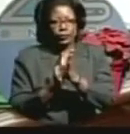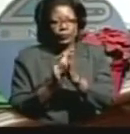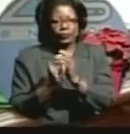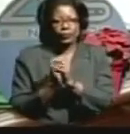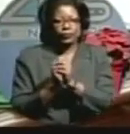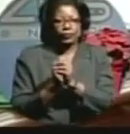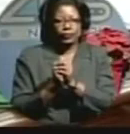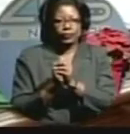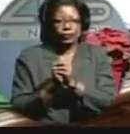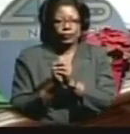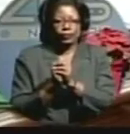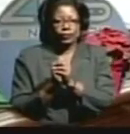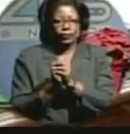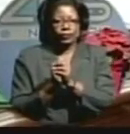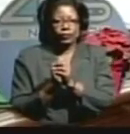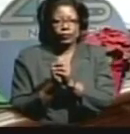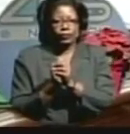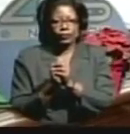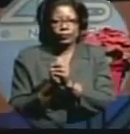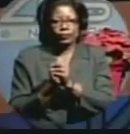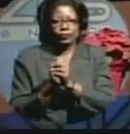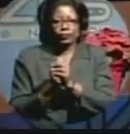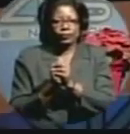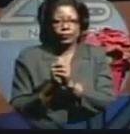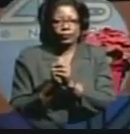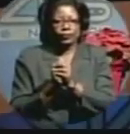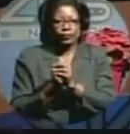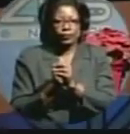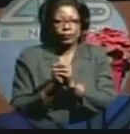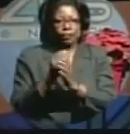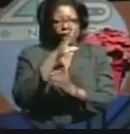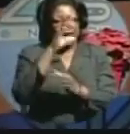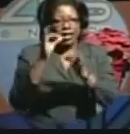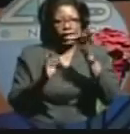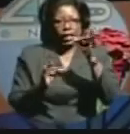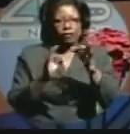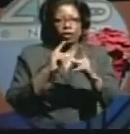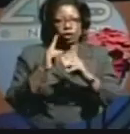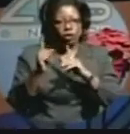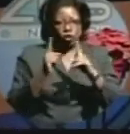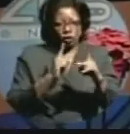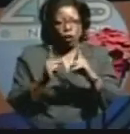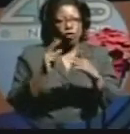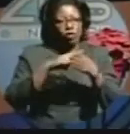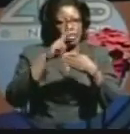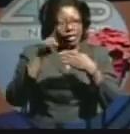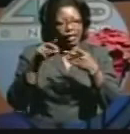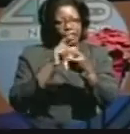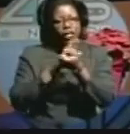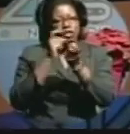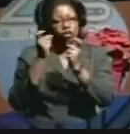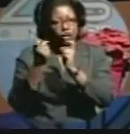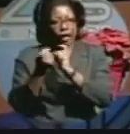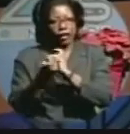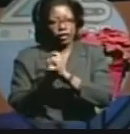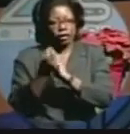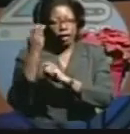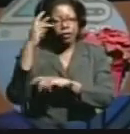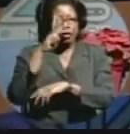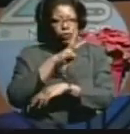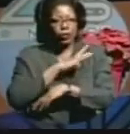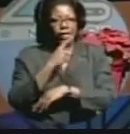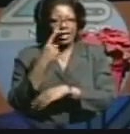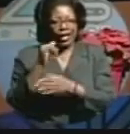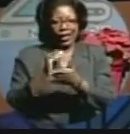Janaea Noel Ferguson, ZNS Network News. And if those talks do result in any change in position, Mr. Wilson told